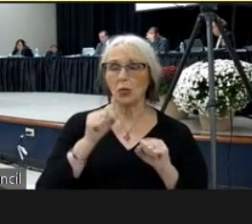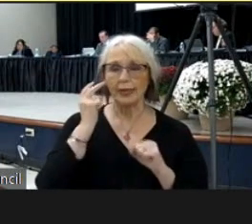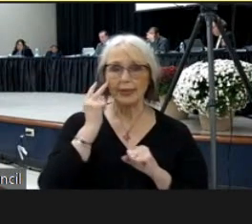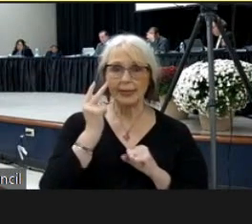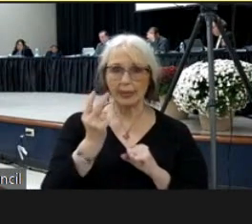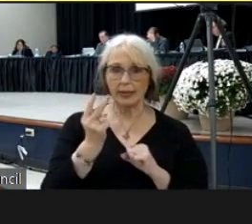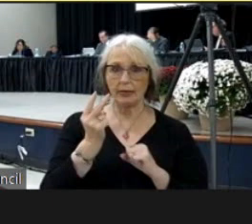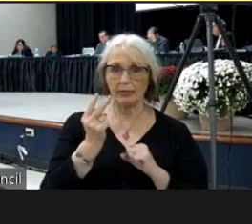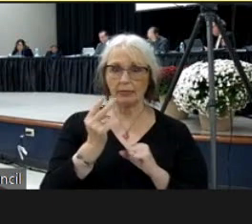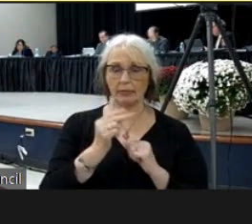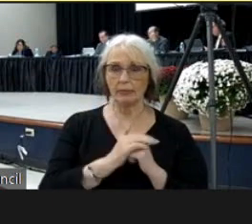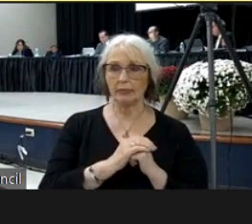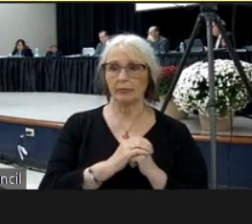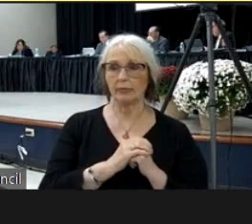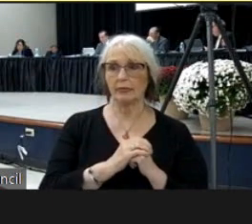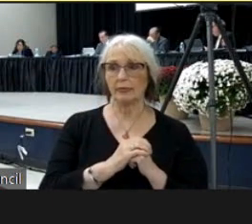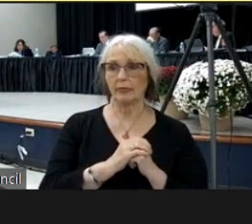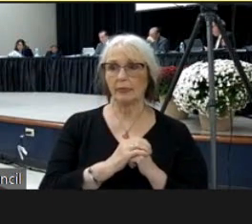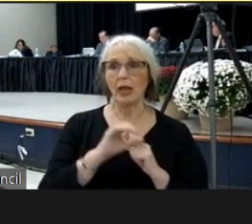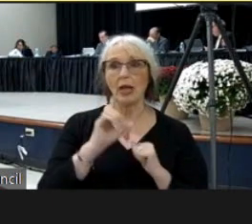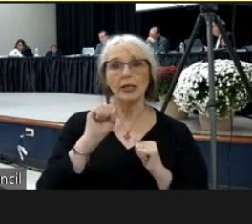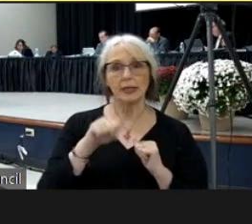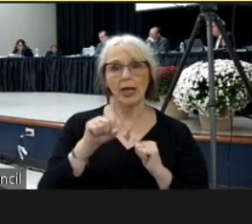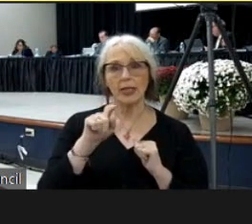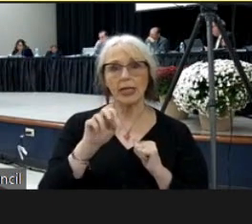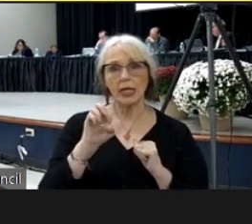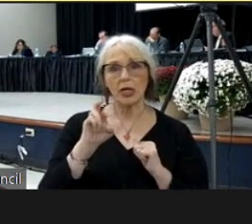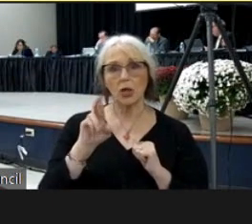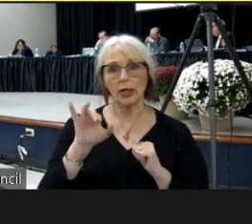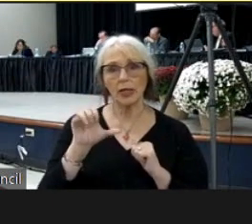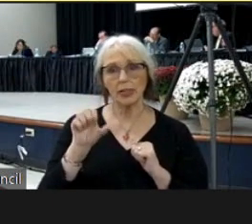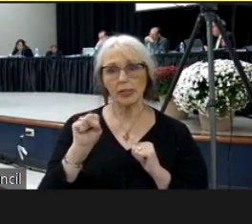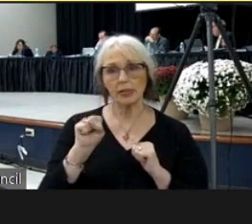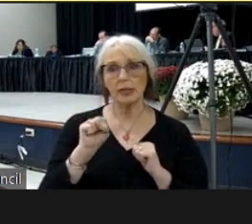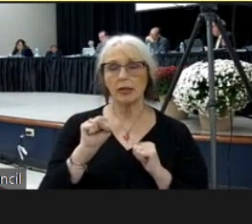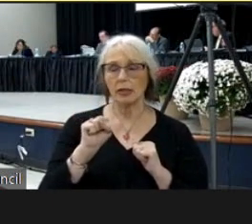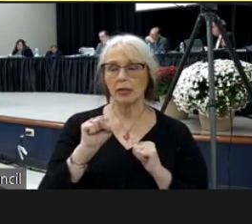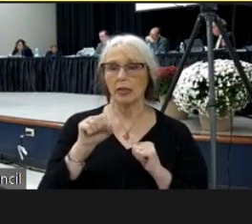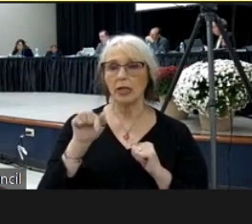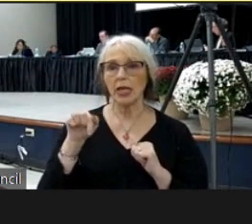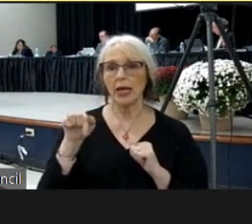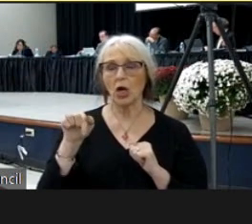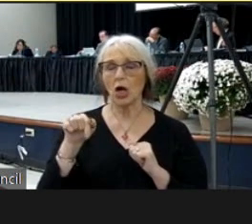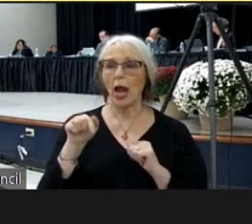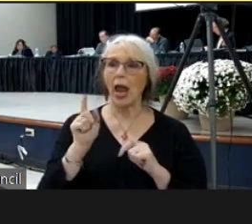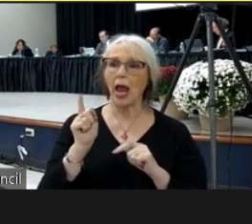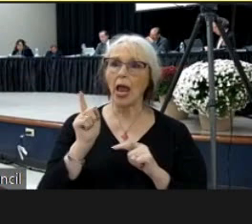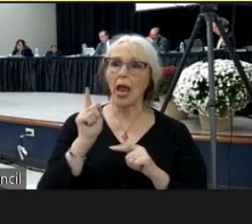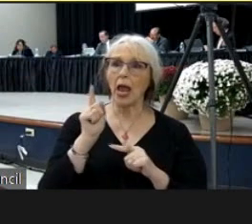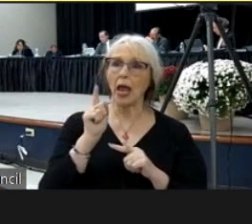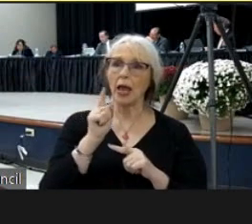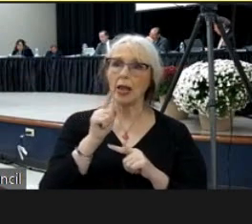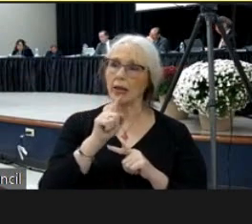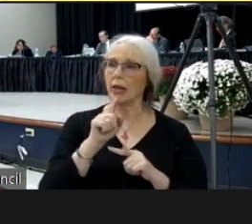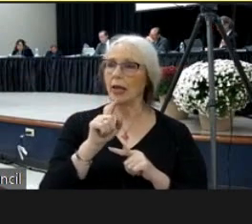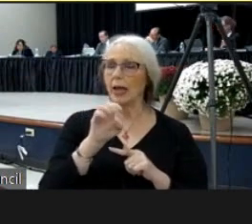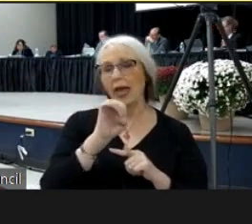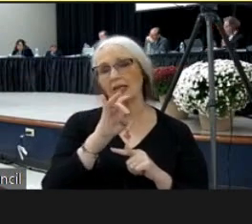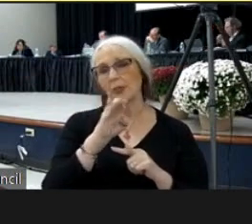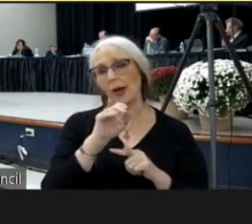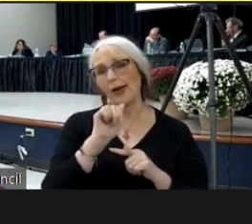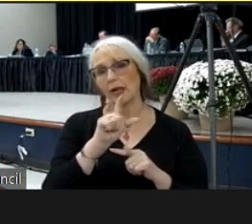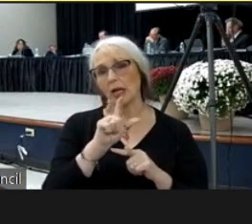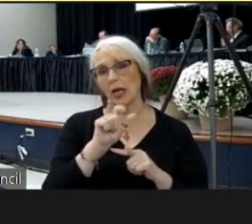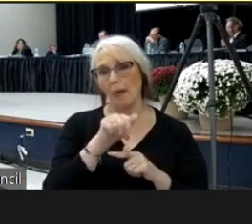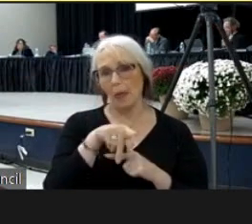the South Terrace complex down the road here, and then Casa Esmeralda apartment there. So there is